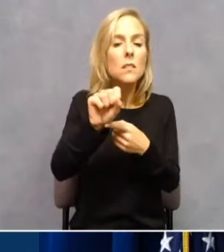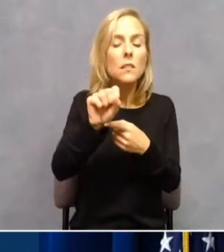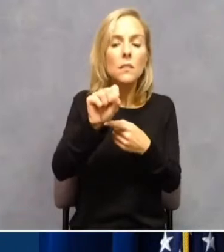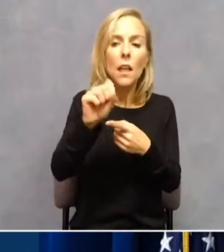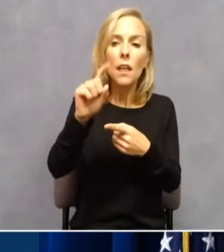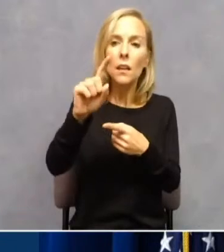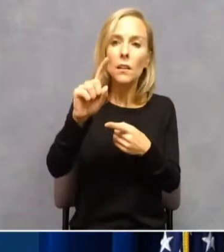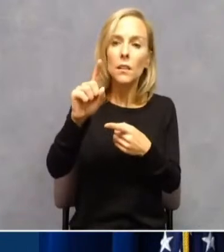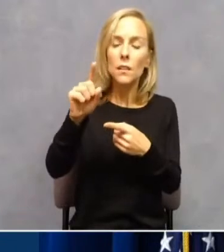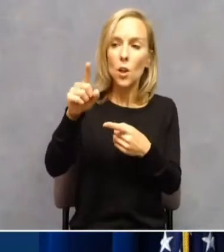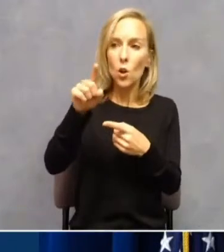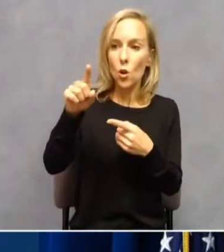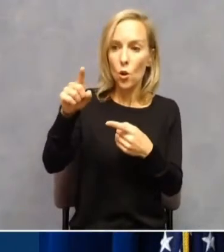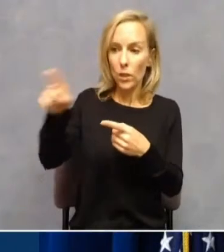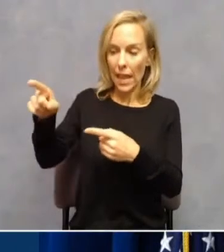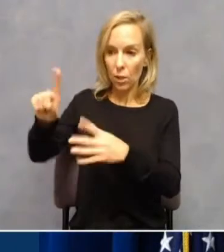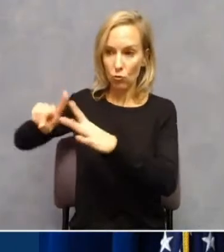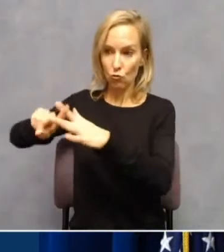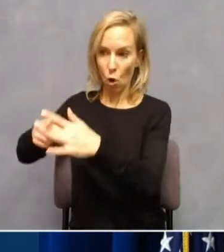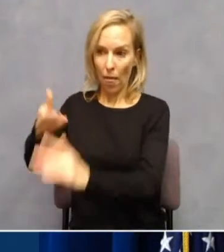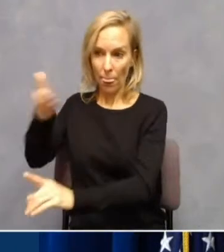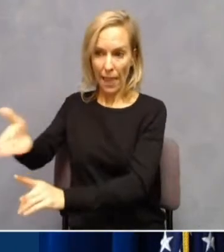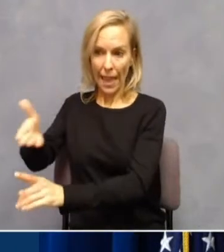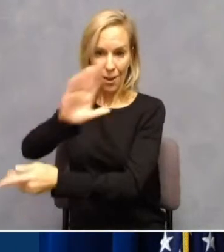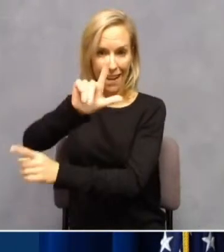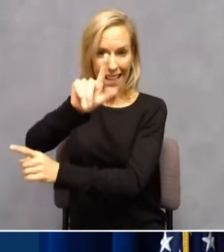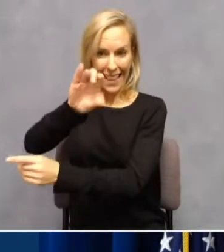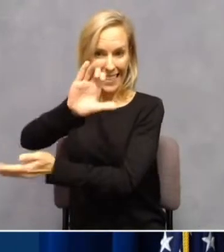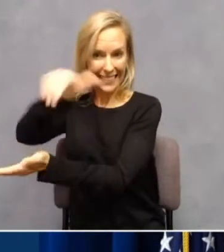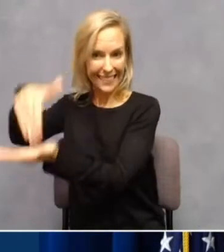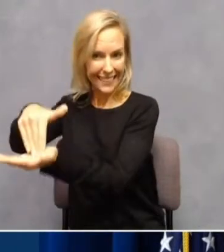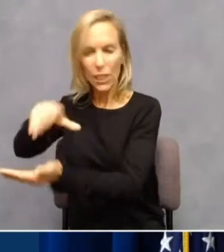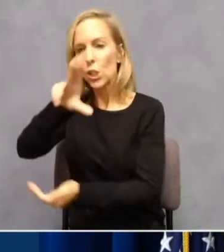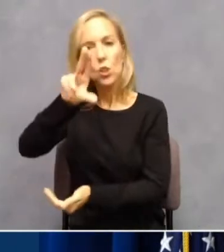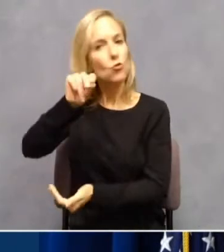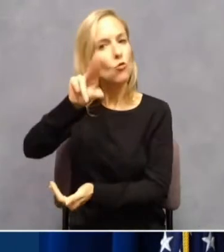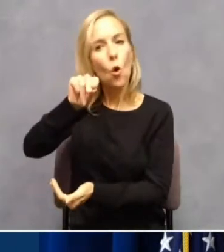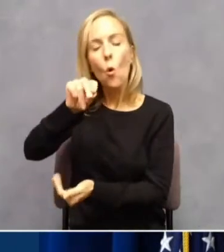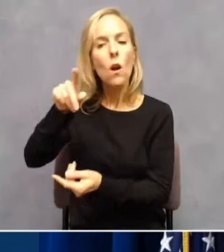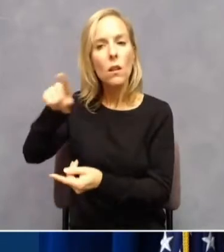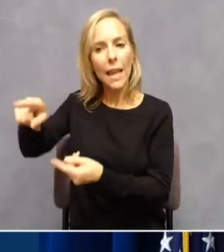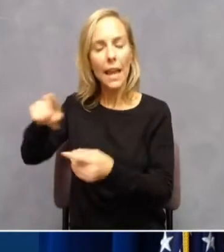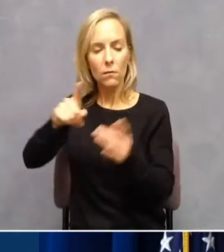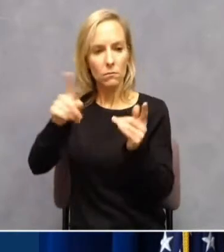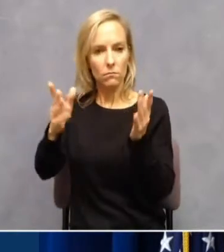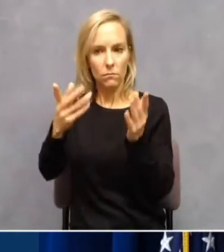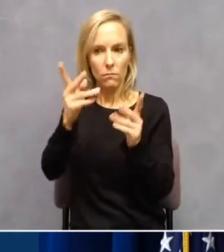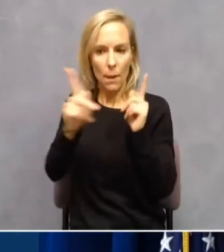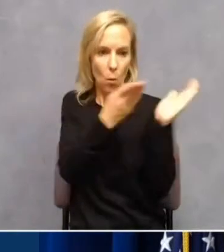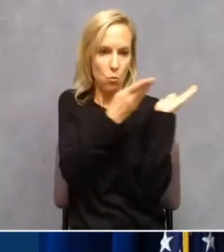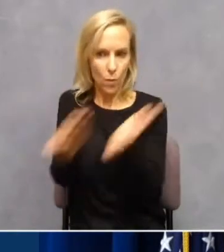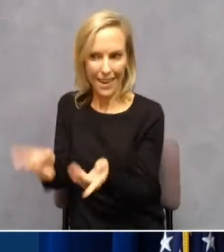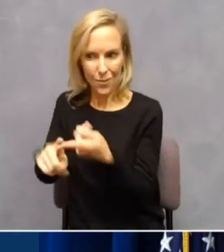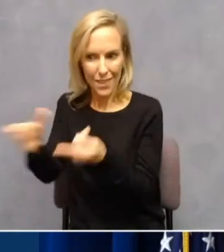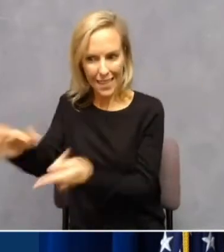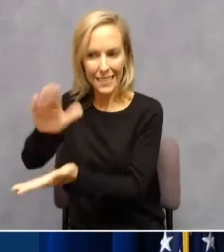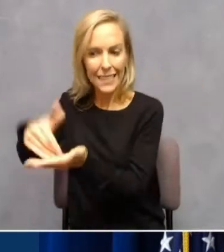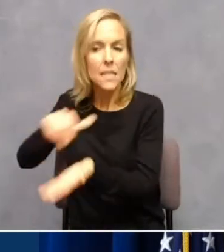brought into one of these centers. And none of the workers in the center would ever intentionally bring it in. And it didn't arise with them.